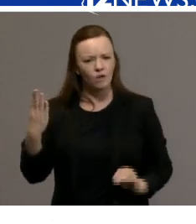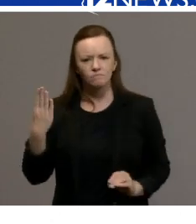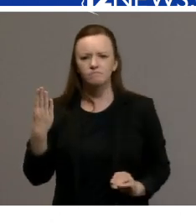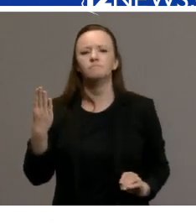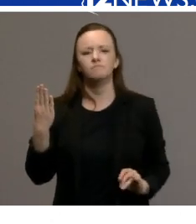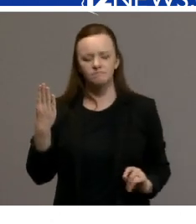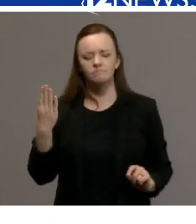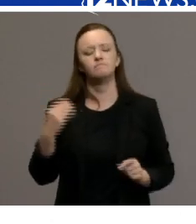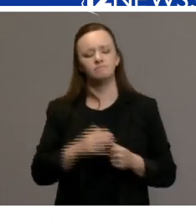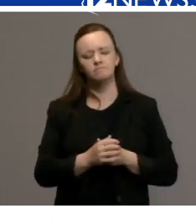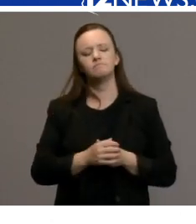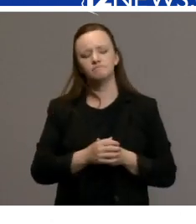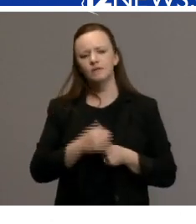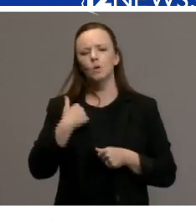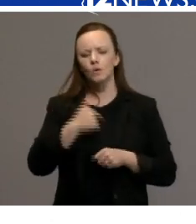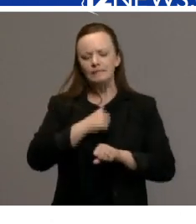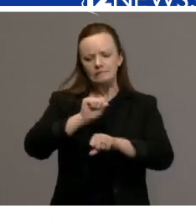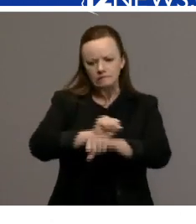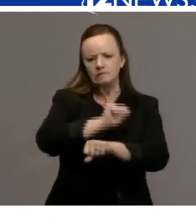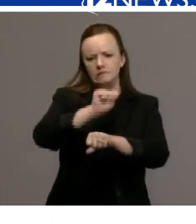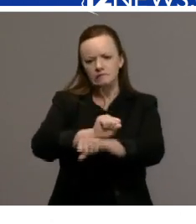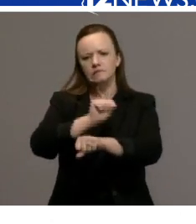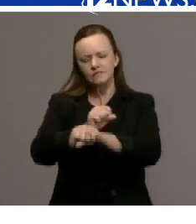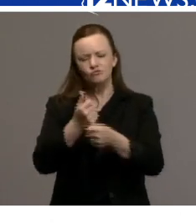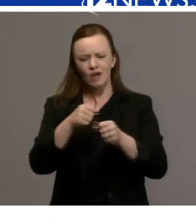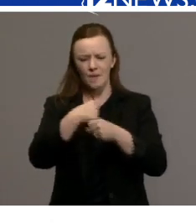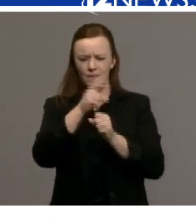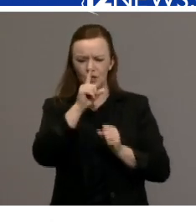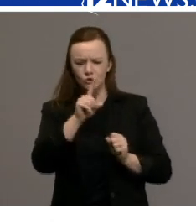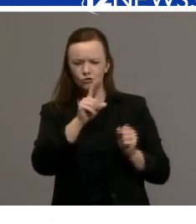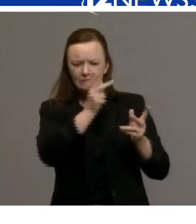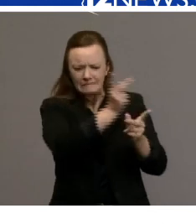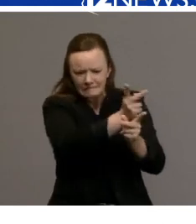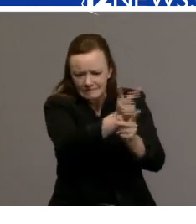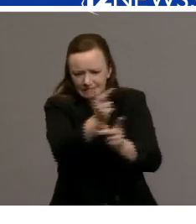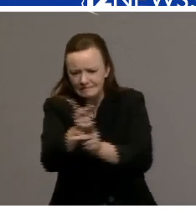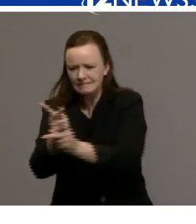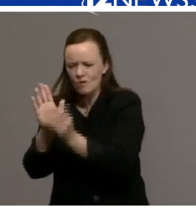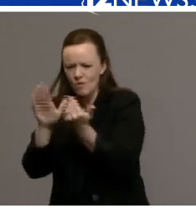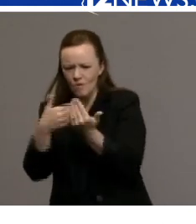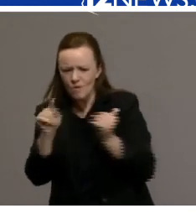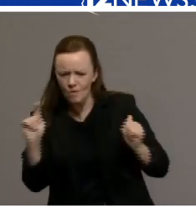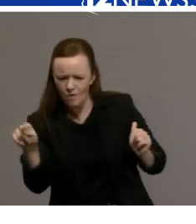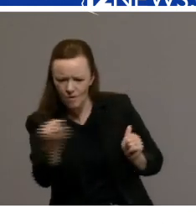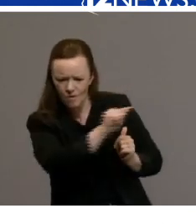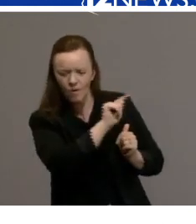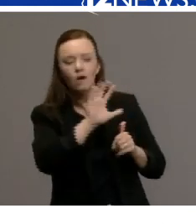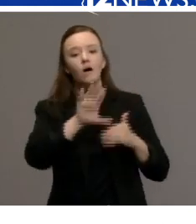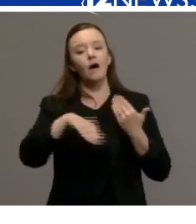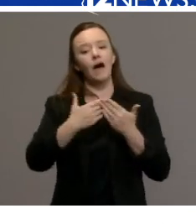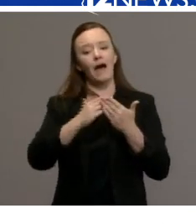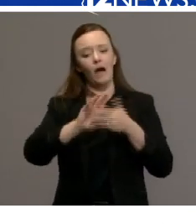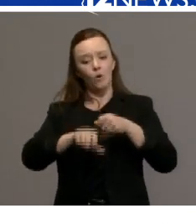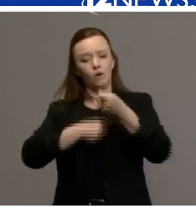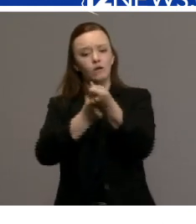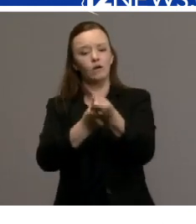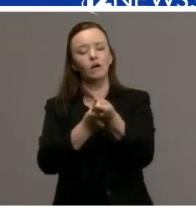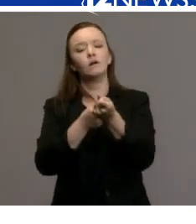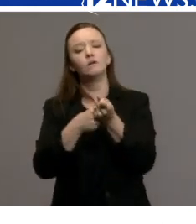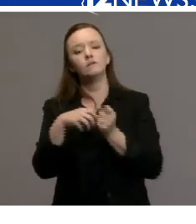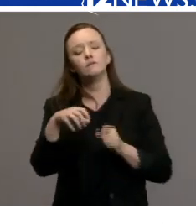make sure that no one fell through the cracks and that our social safety net was strengthened and